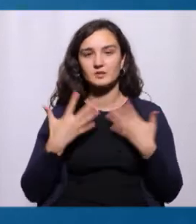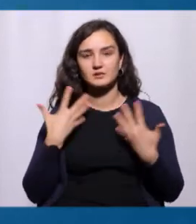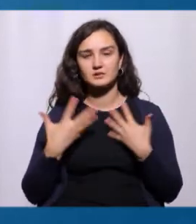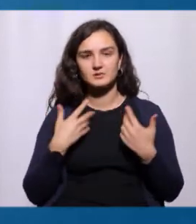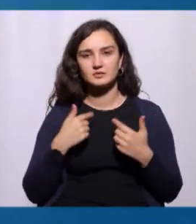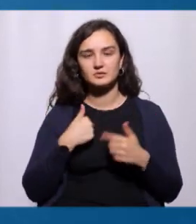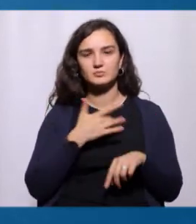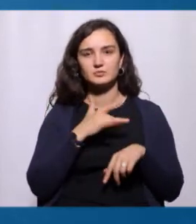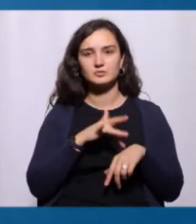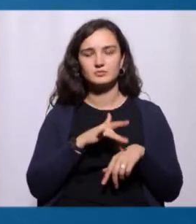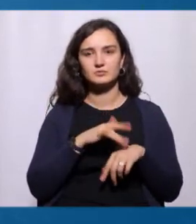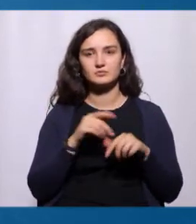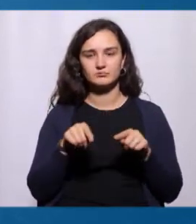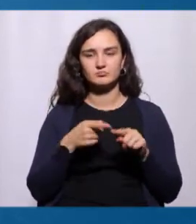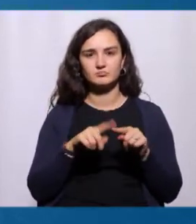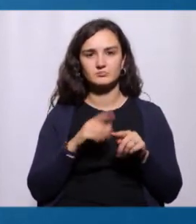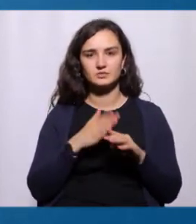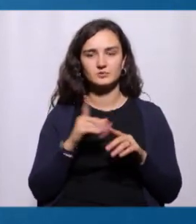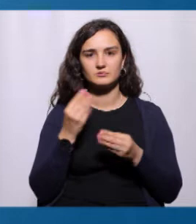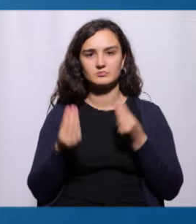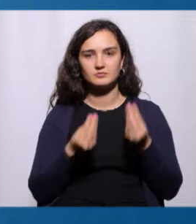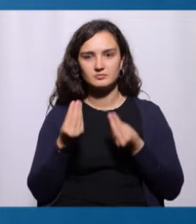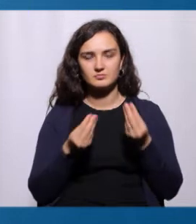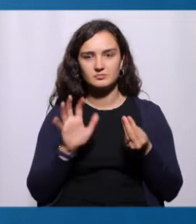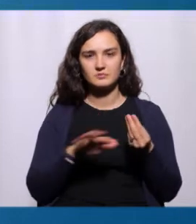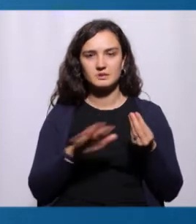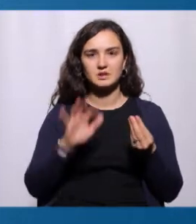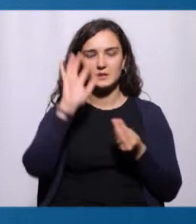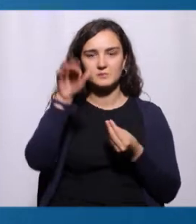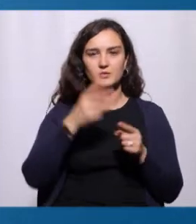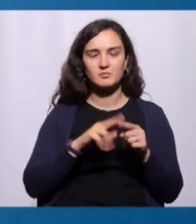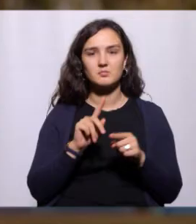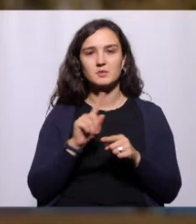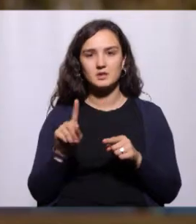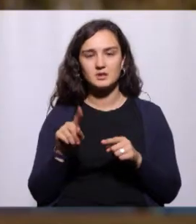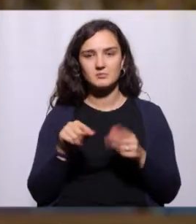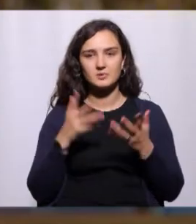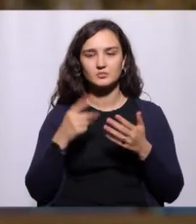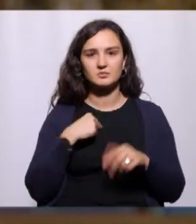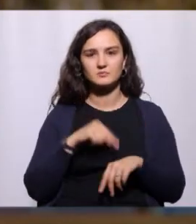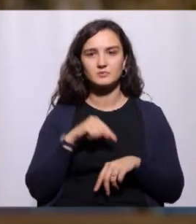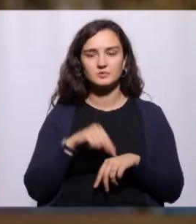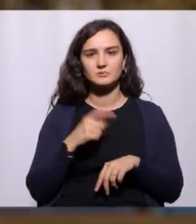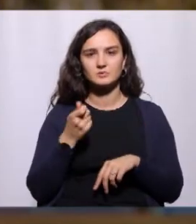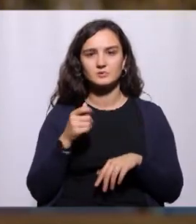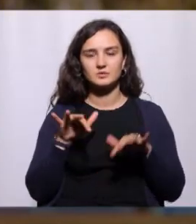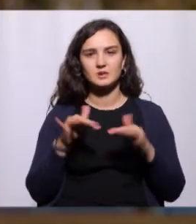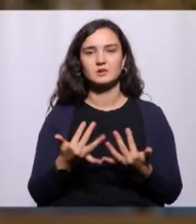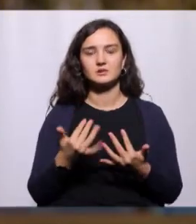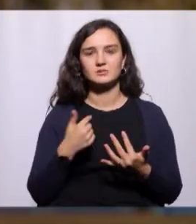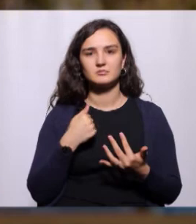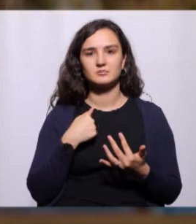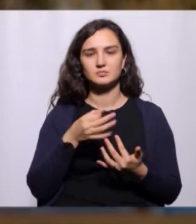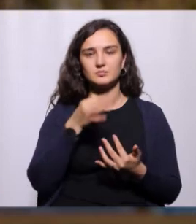energy, my favorite form of recreation is playing basketball. But if I'm feeling a little tired,